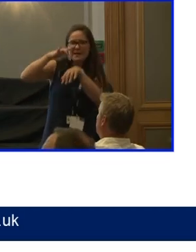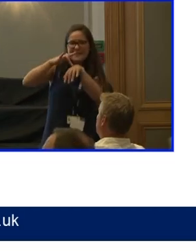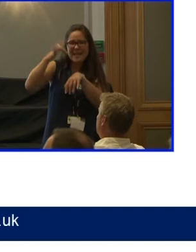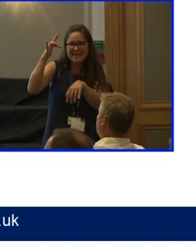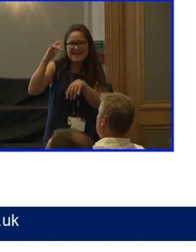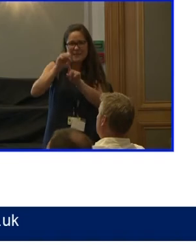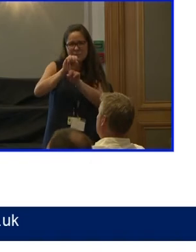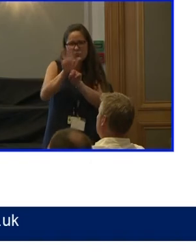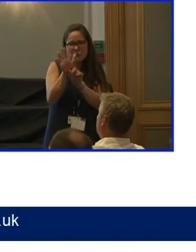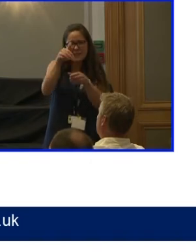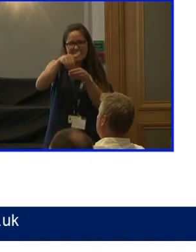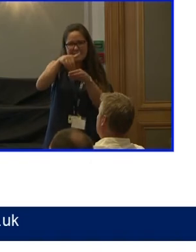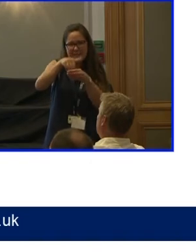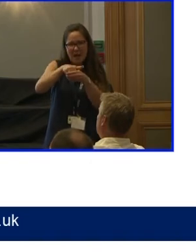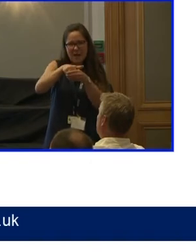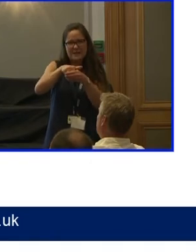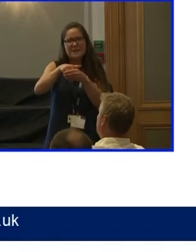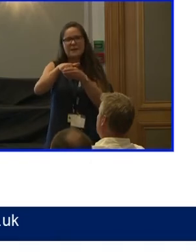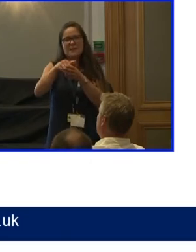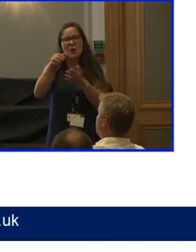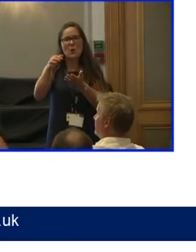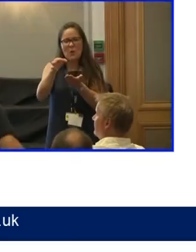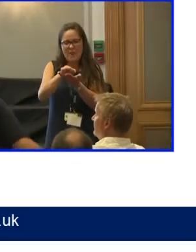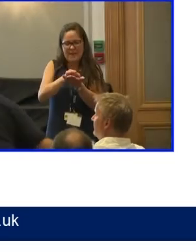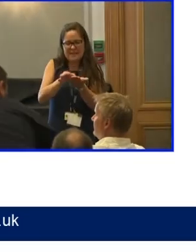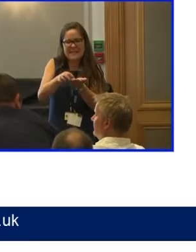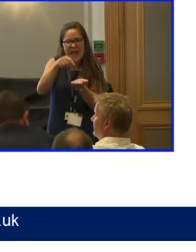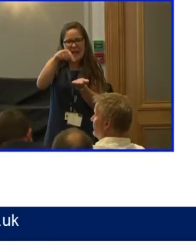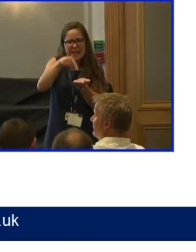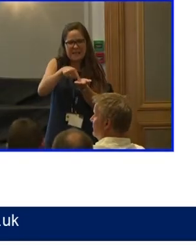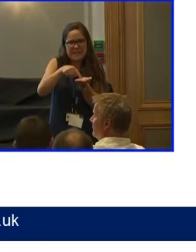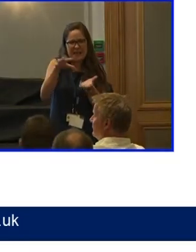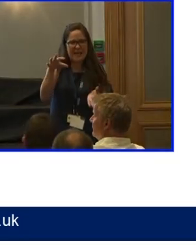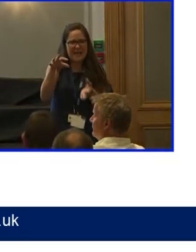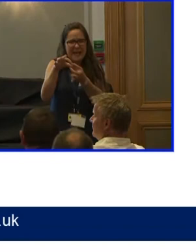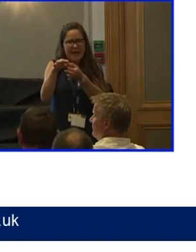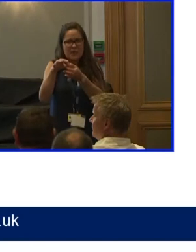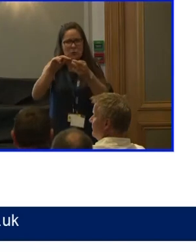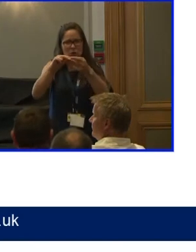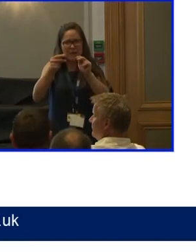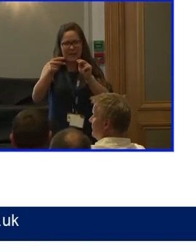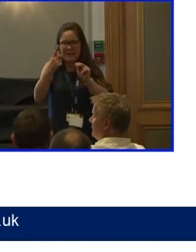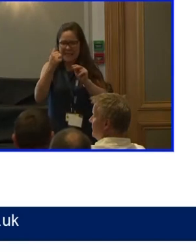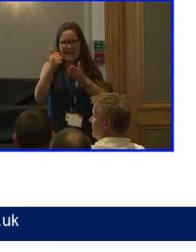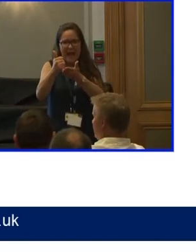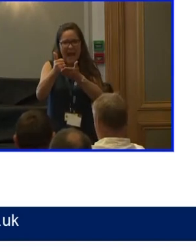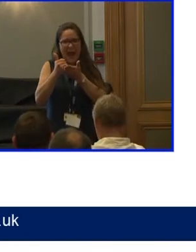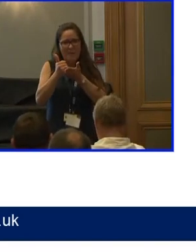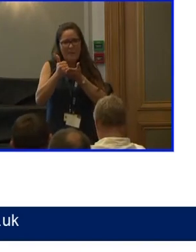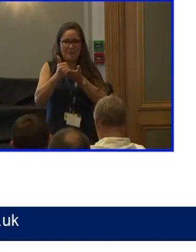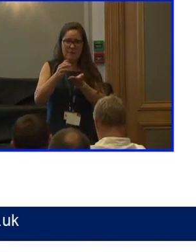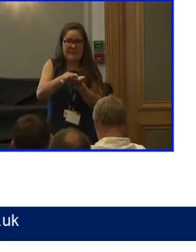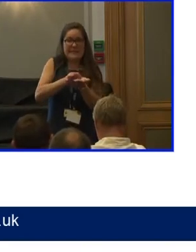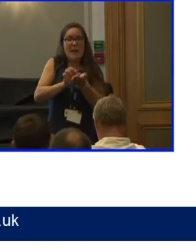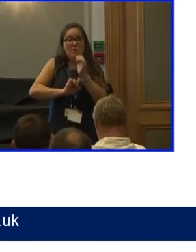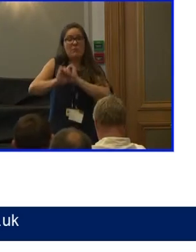ganglion cells. And these genes enable sort of healthy and preserve retinal ganglion cells to be able to